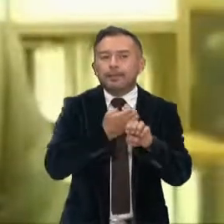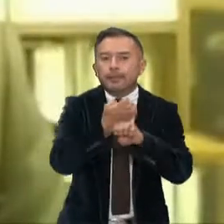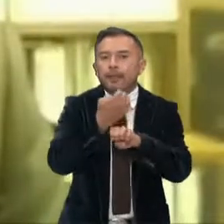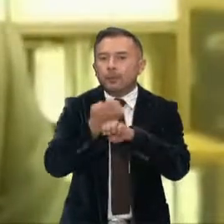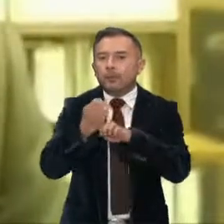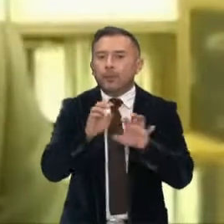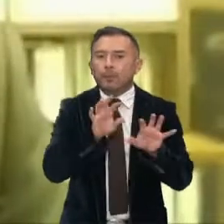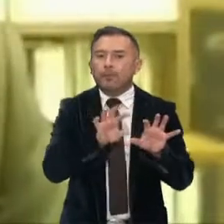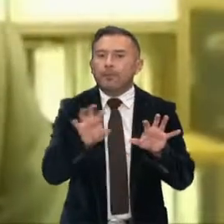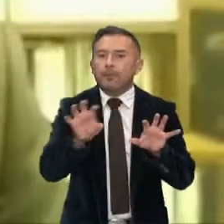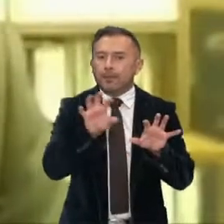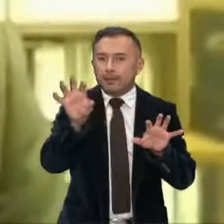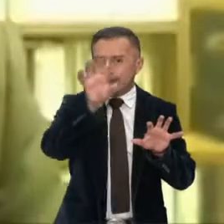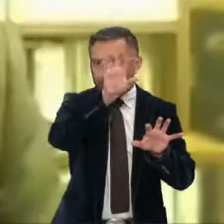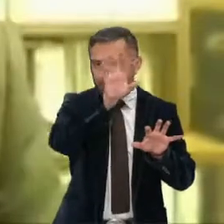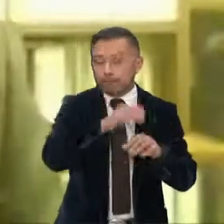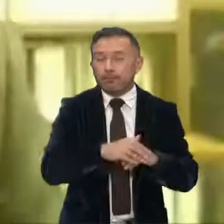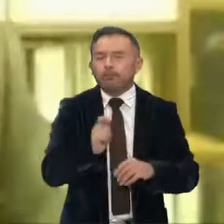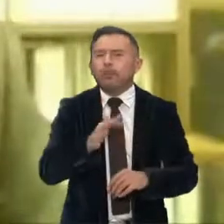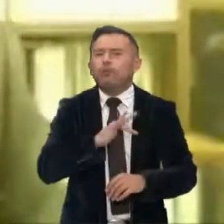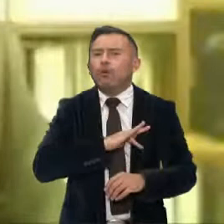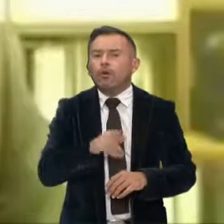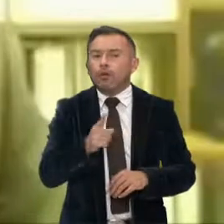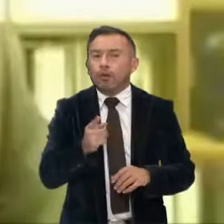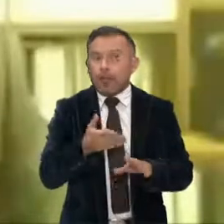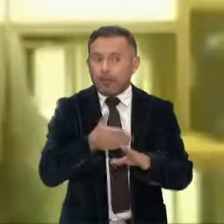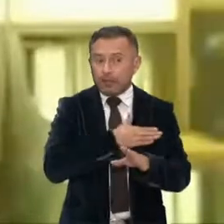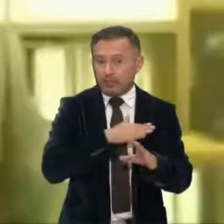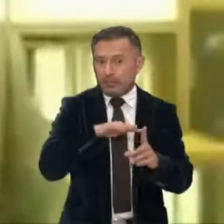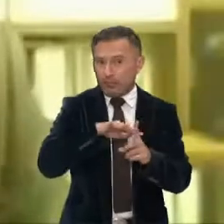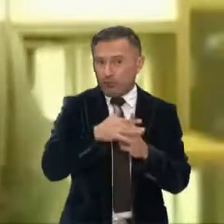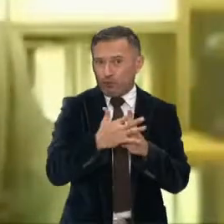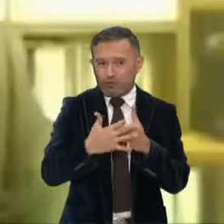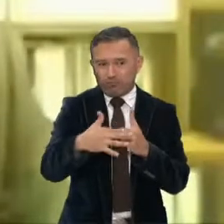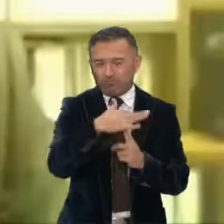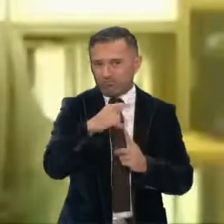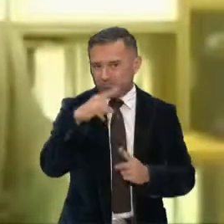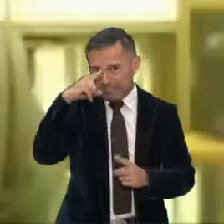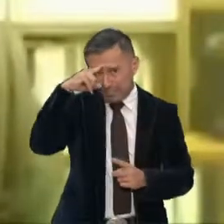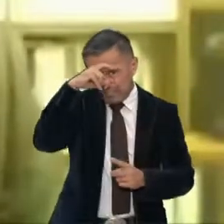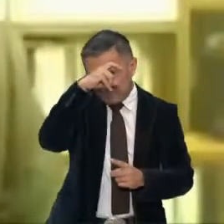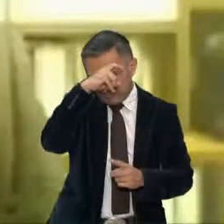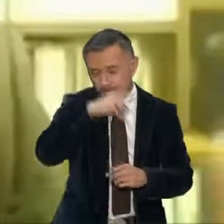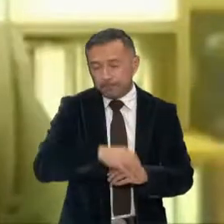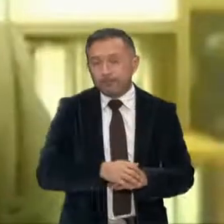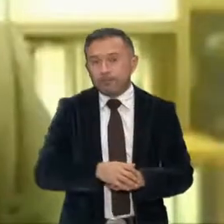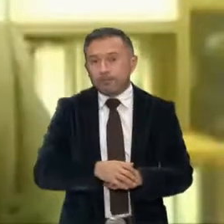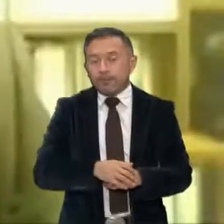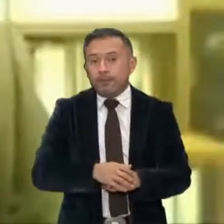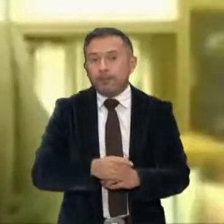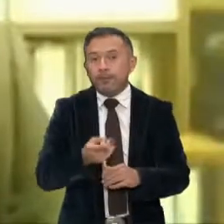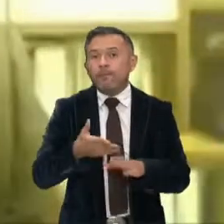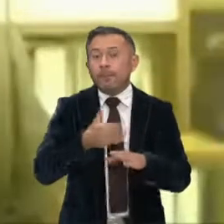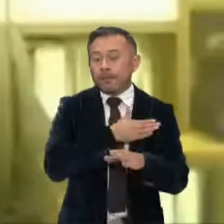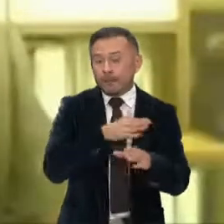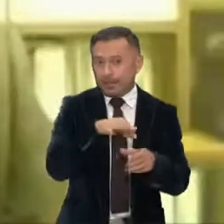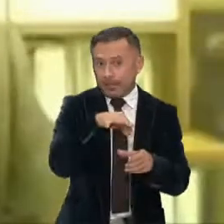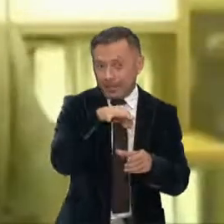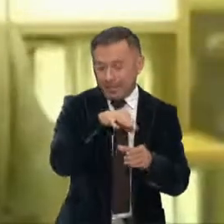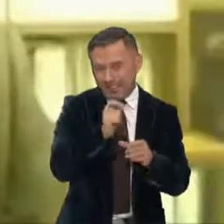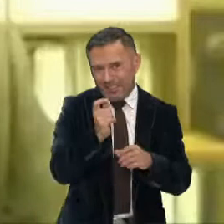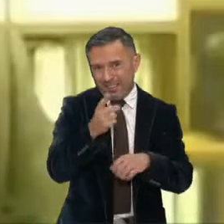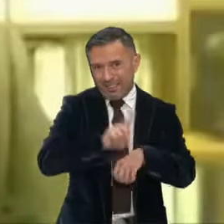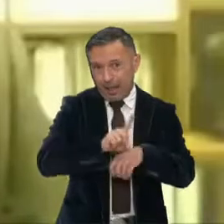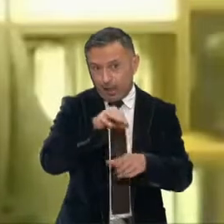and also in all the departments of the country. We were also coming from a critical situation. In